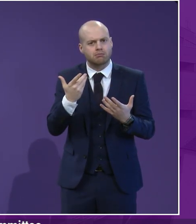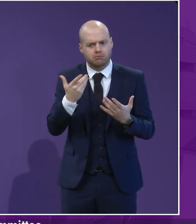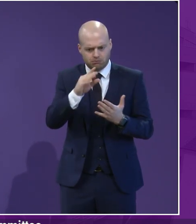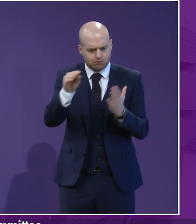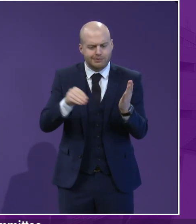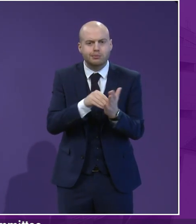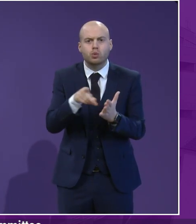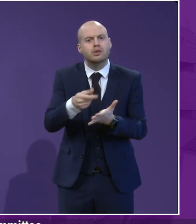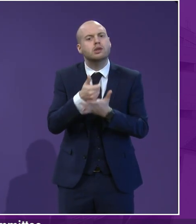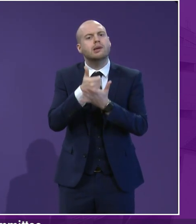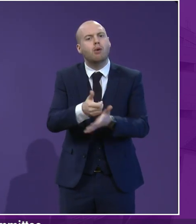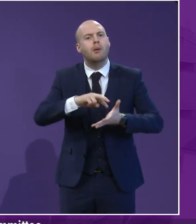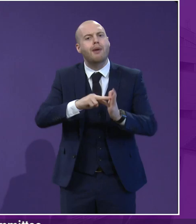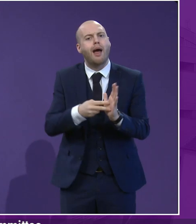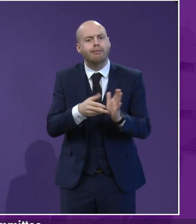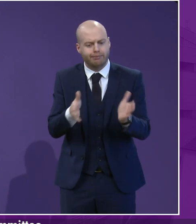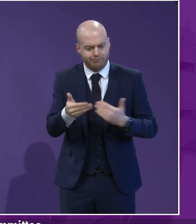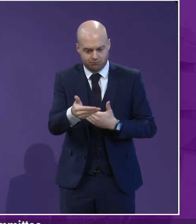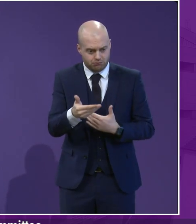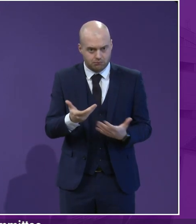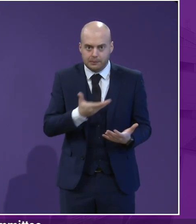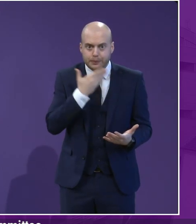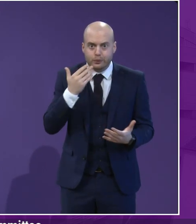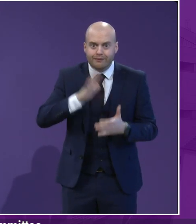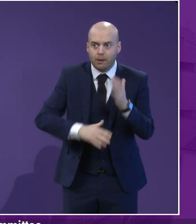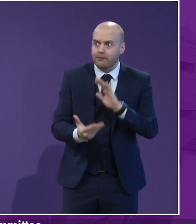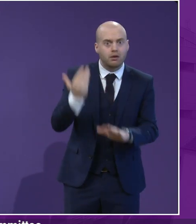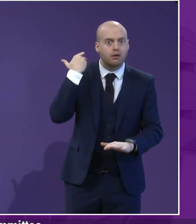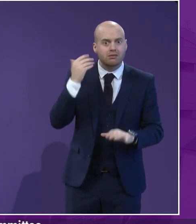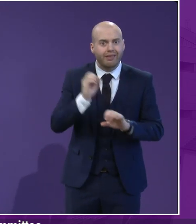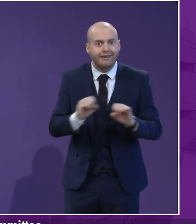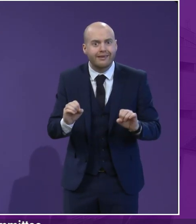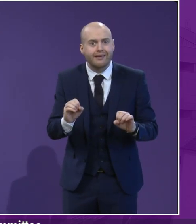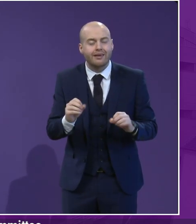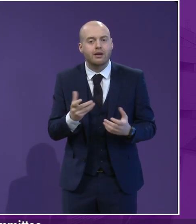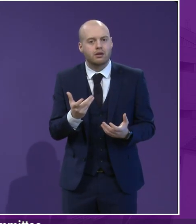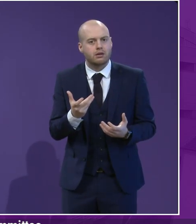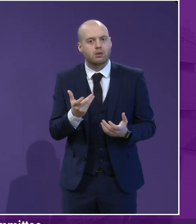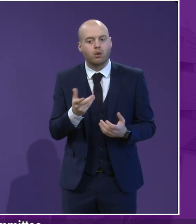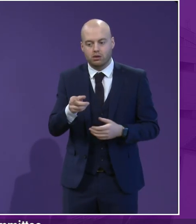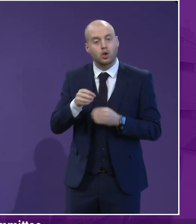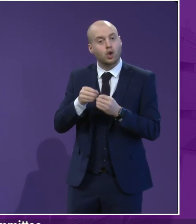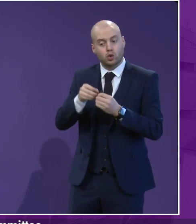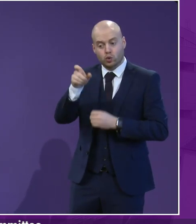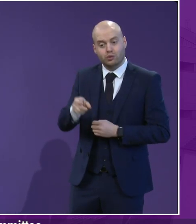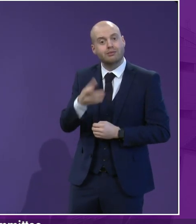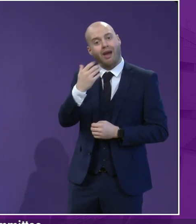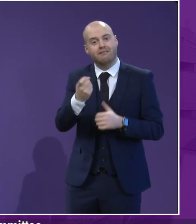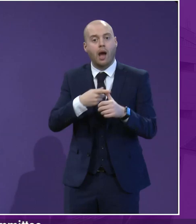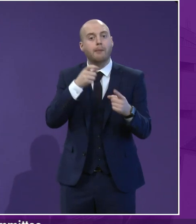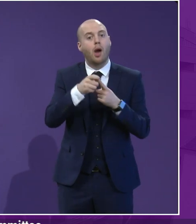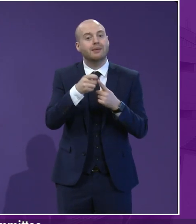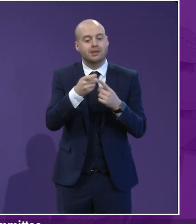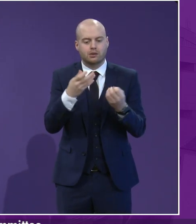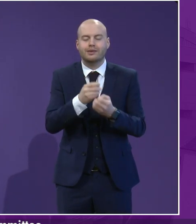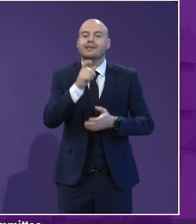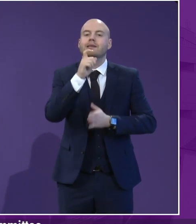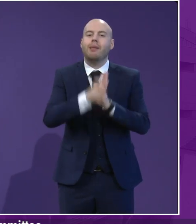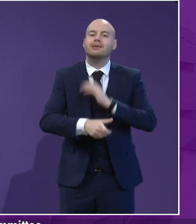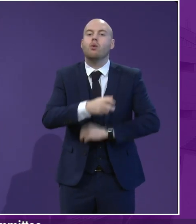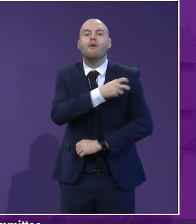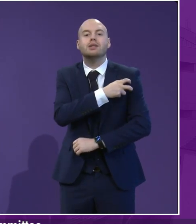flexibility. I've supported or given advice to a number of students in the last couple of weeks, actually, where that information,